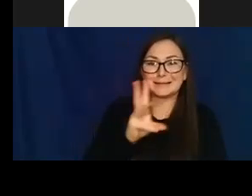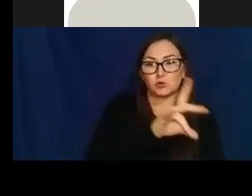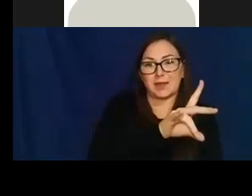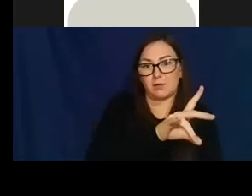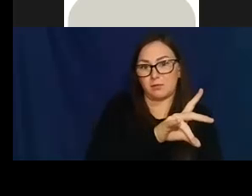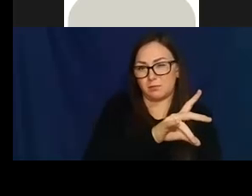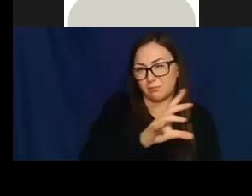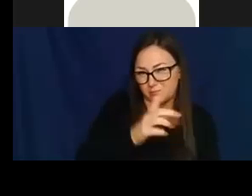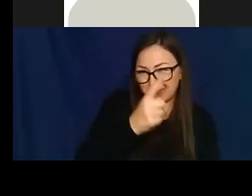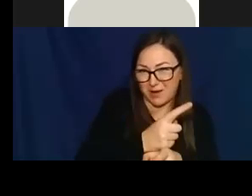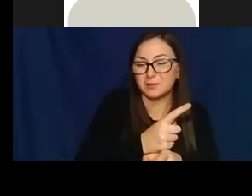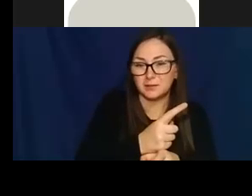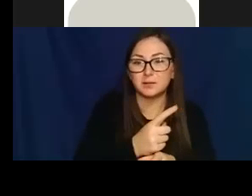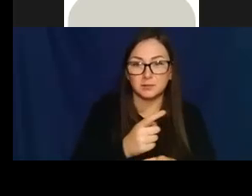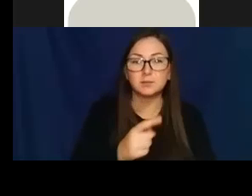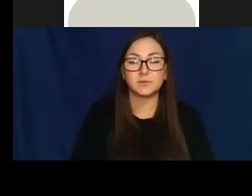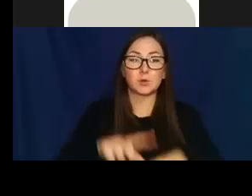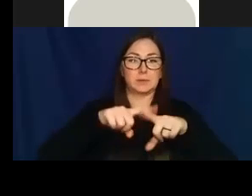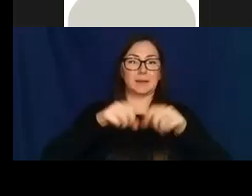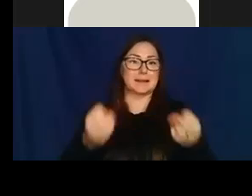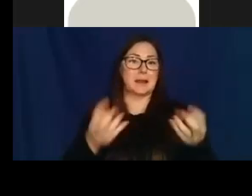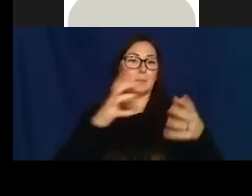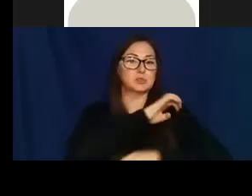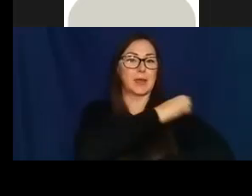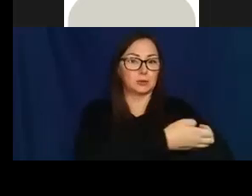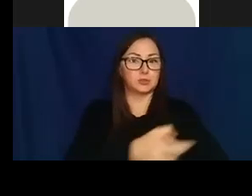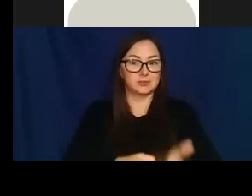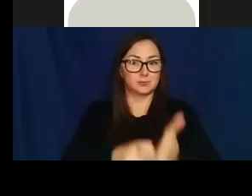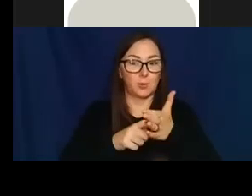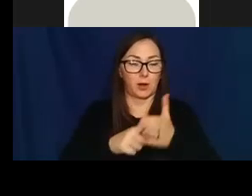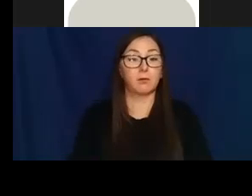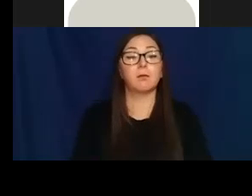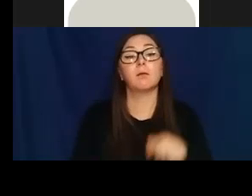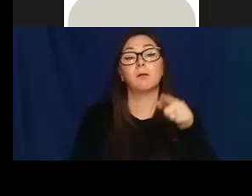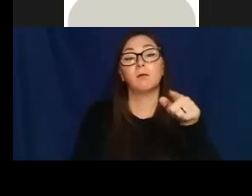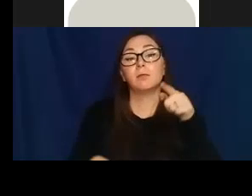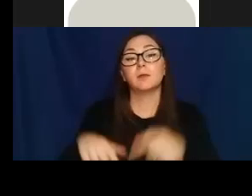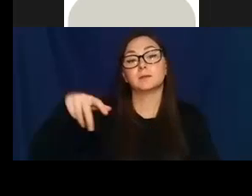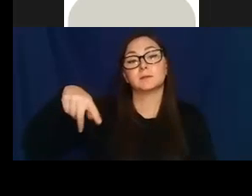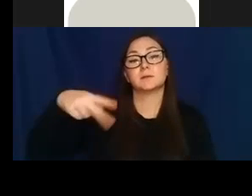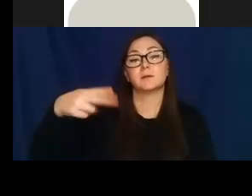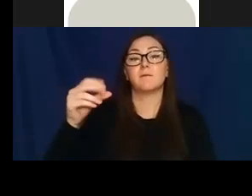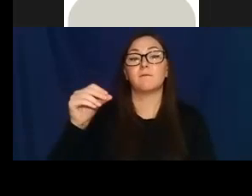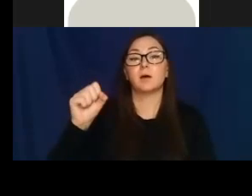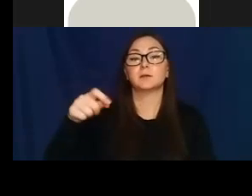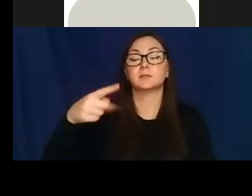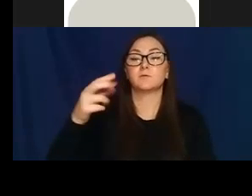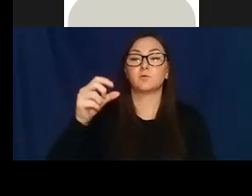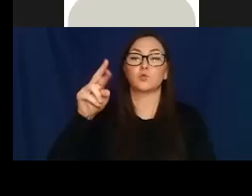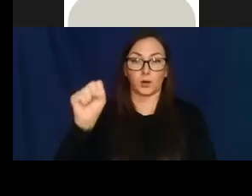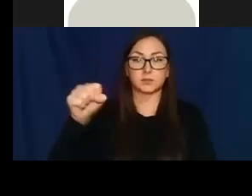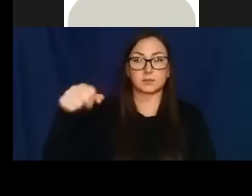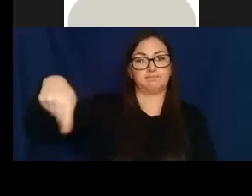It's a matter of energy. This is phosphorus, okay? And here's the electron configuration for phosphorus.